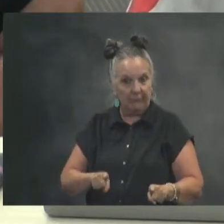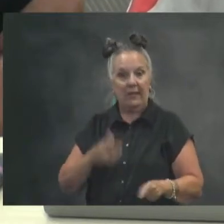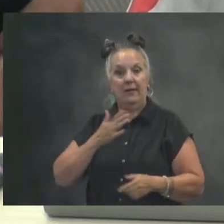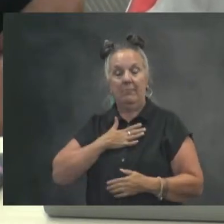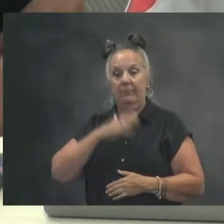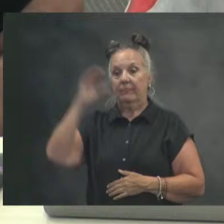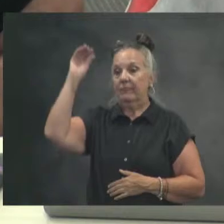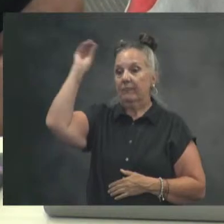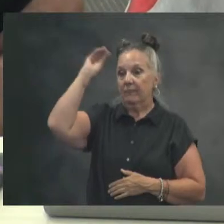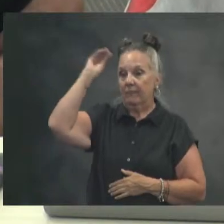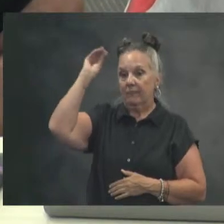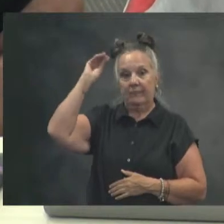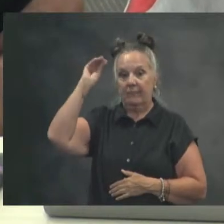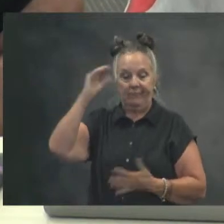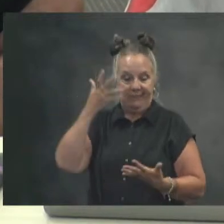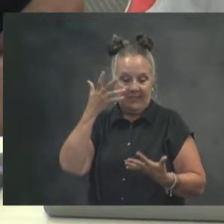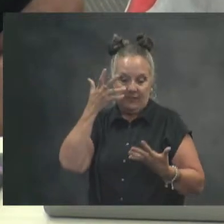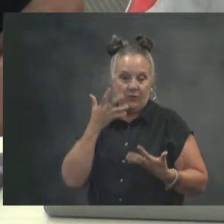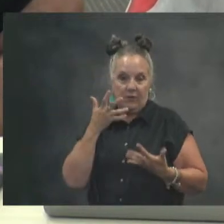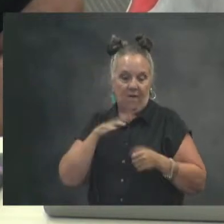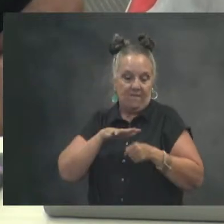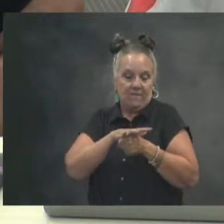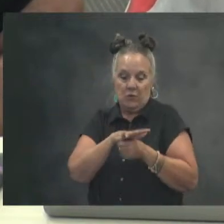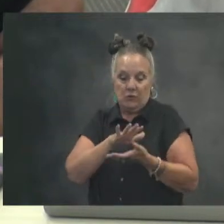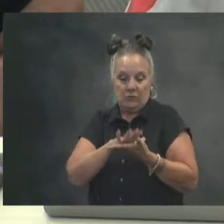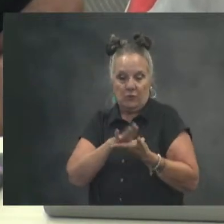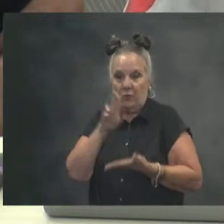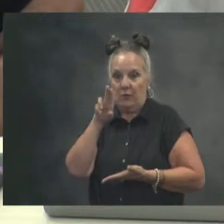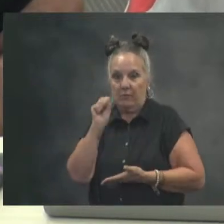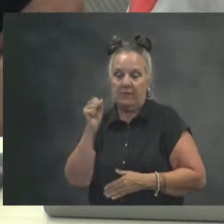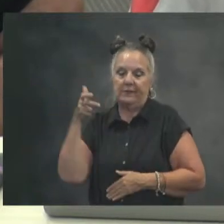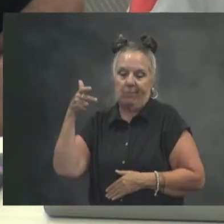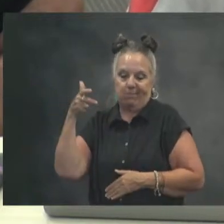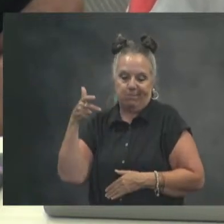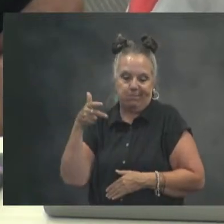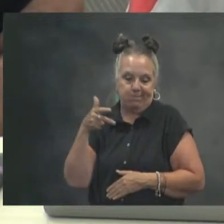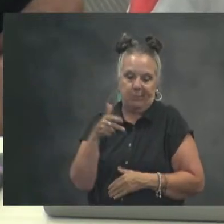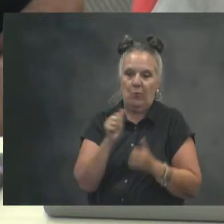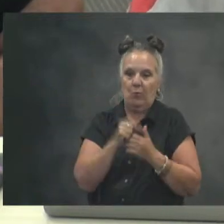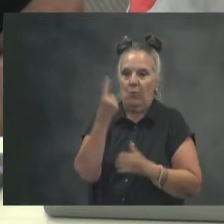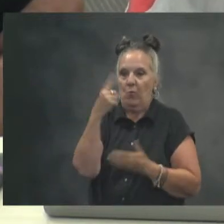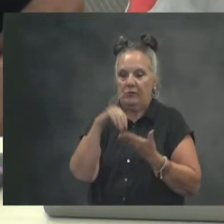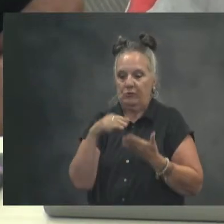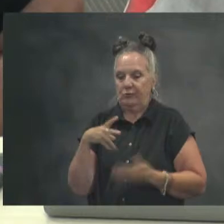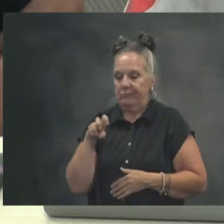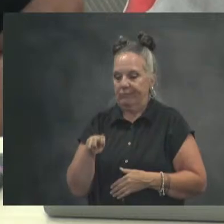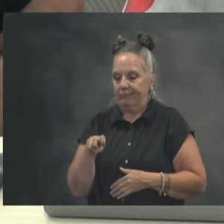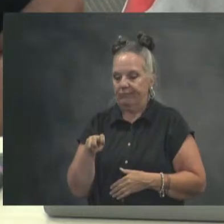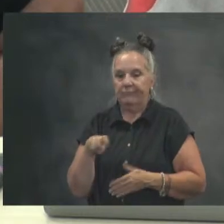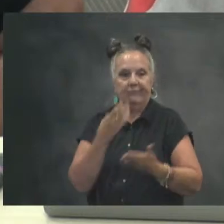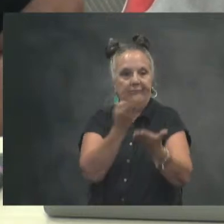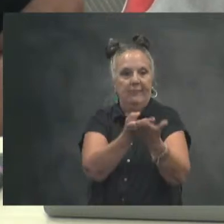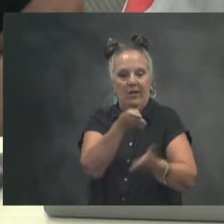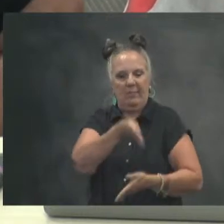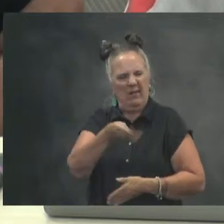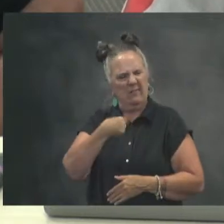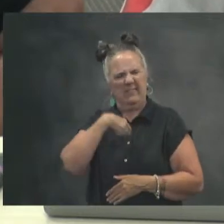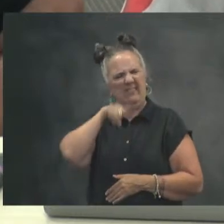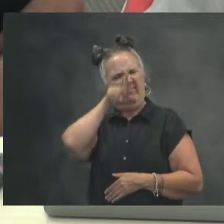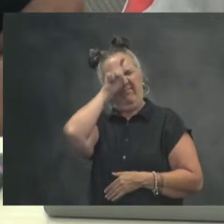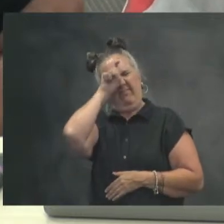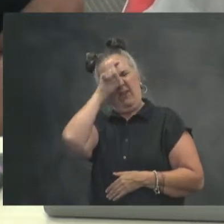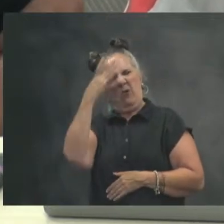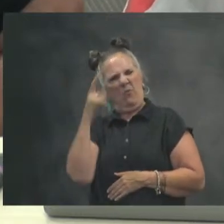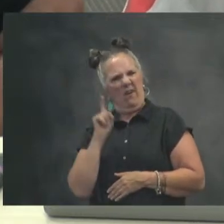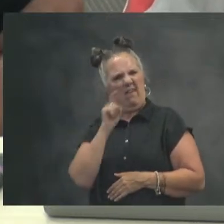own opinion, it's disgraceful to see a full school bus going down the road with one student on it to Baltimore. And that's what puzzles me. Why are they